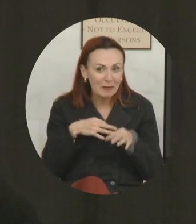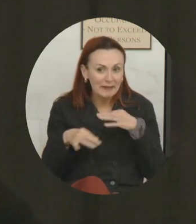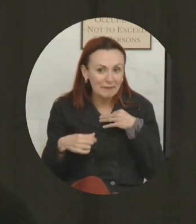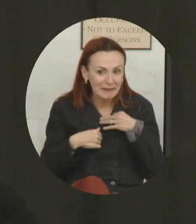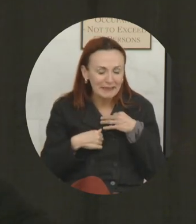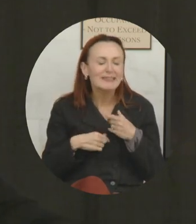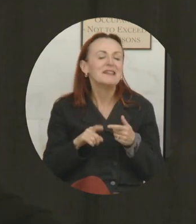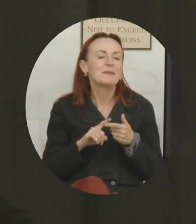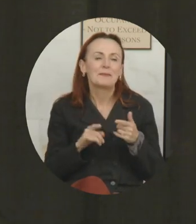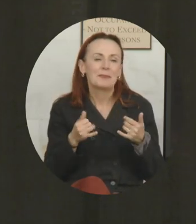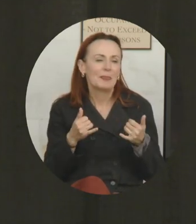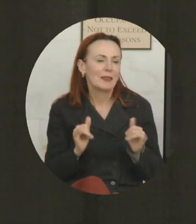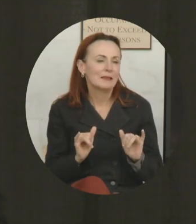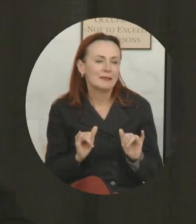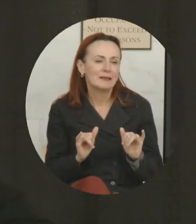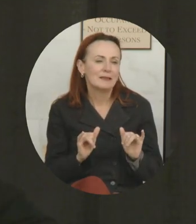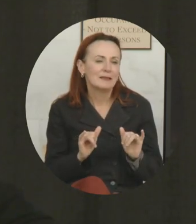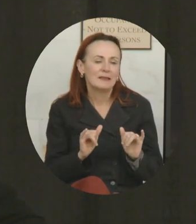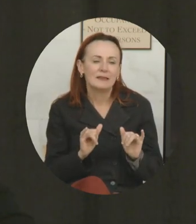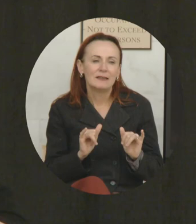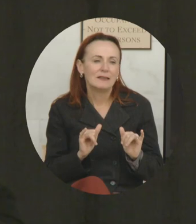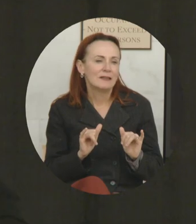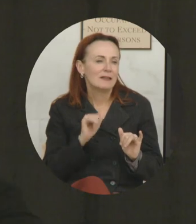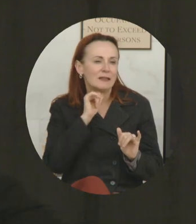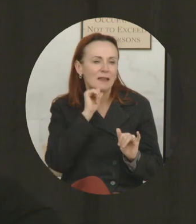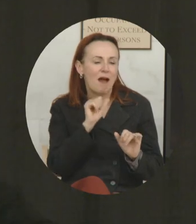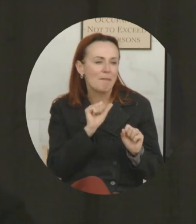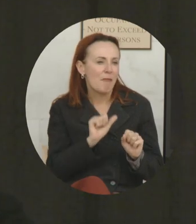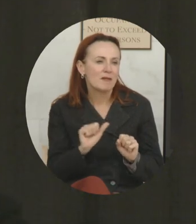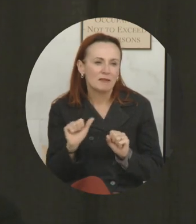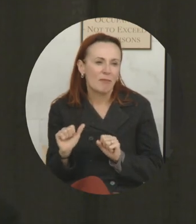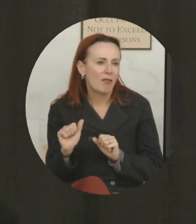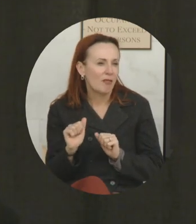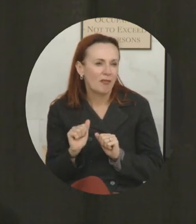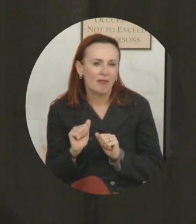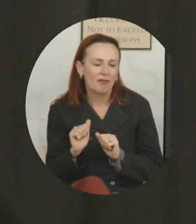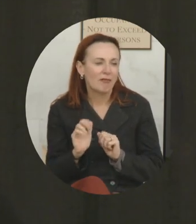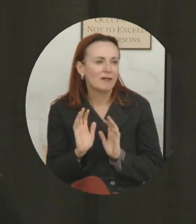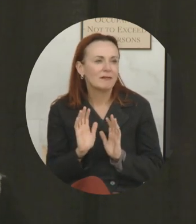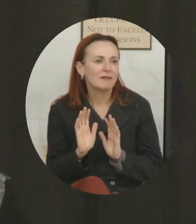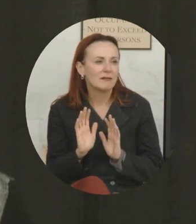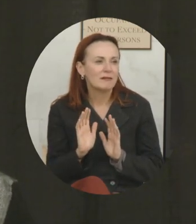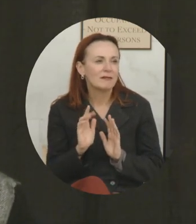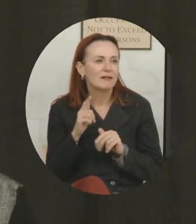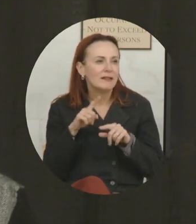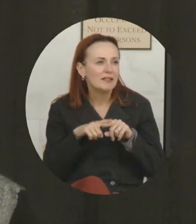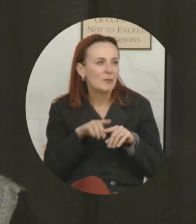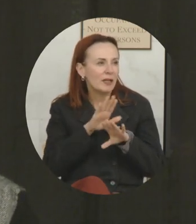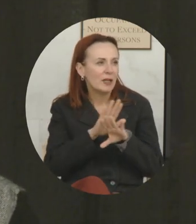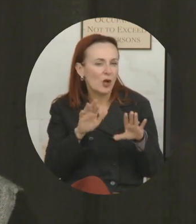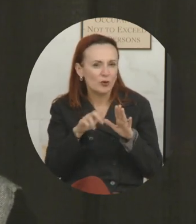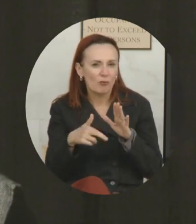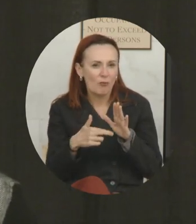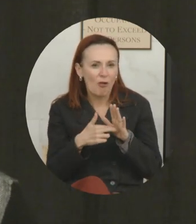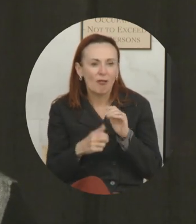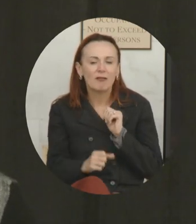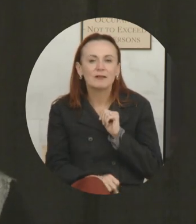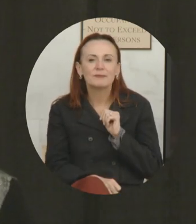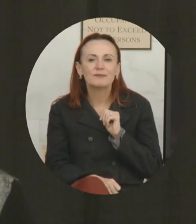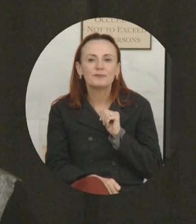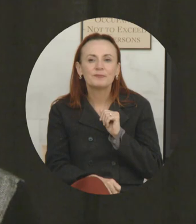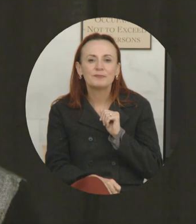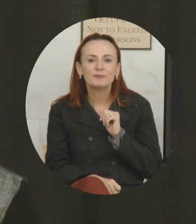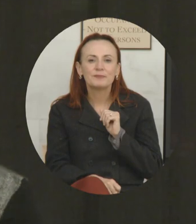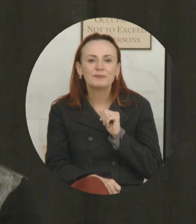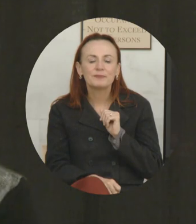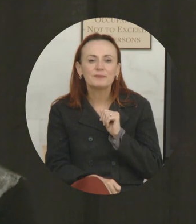And yet, it doesn't feel like that's always possible with everyone's role in the position that you're in. And so, if there